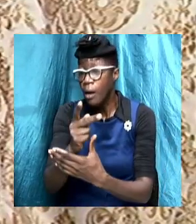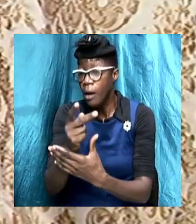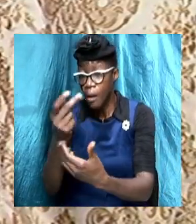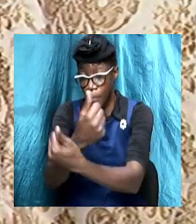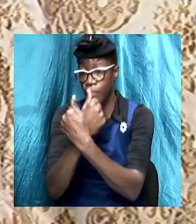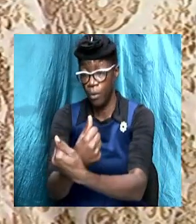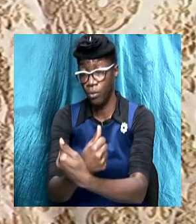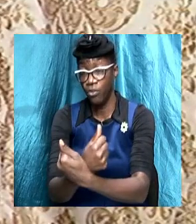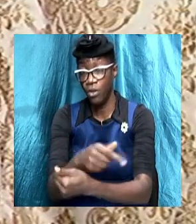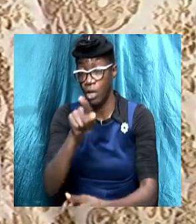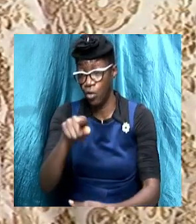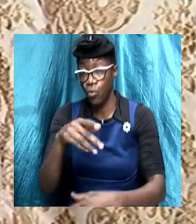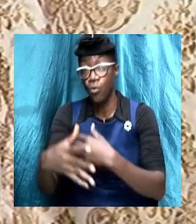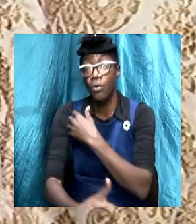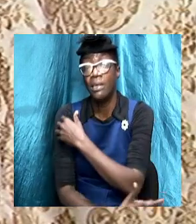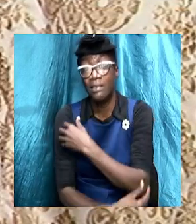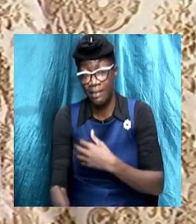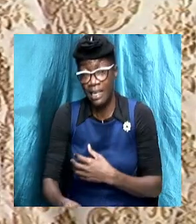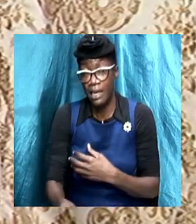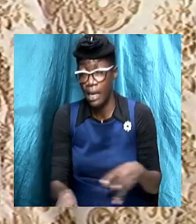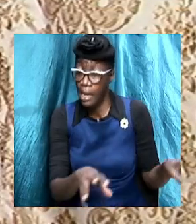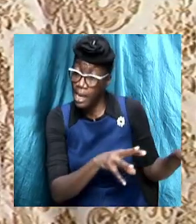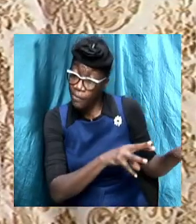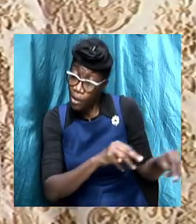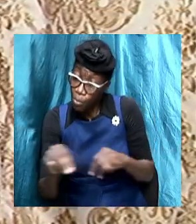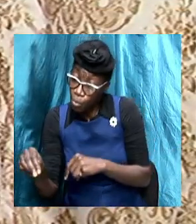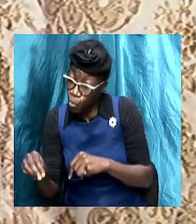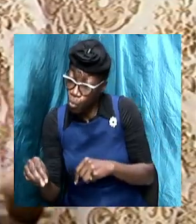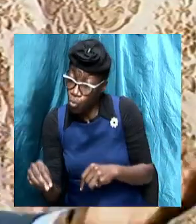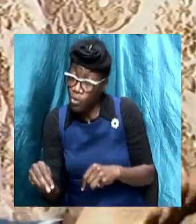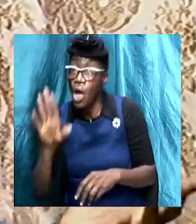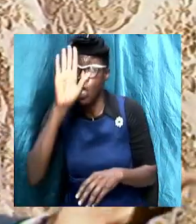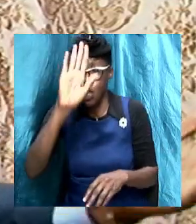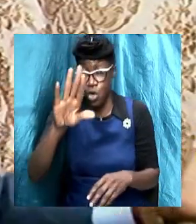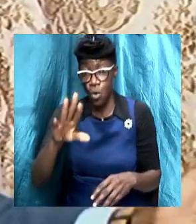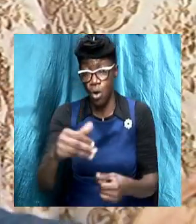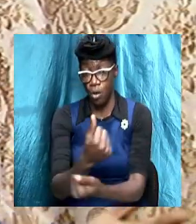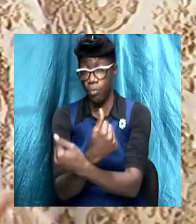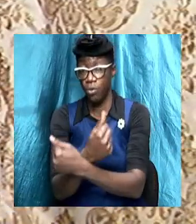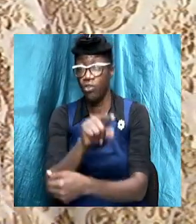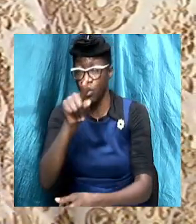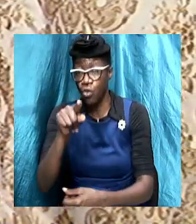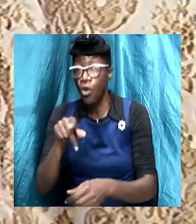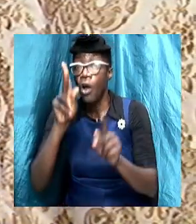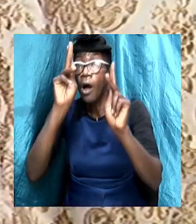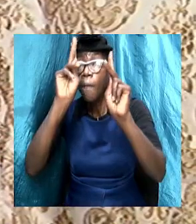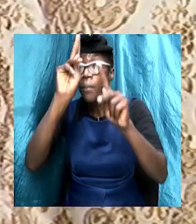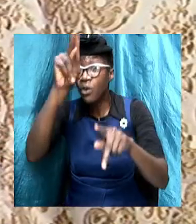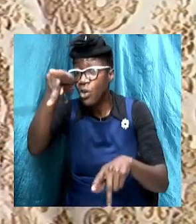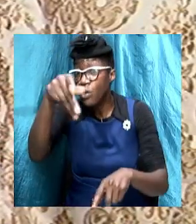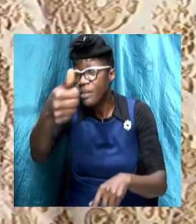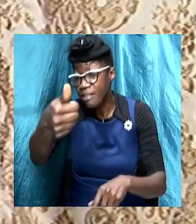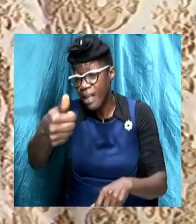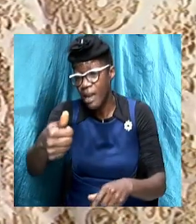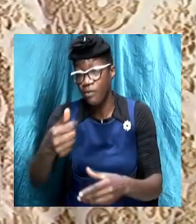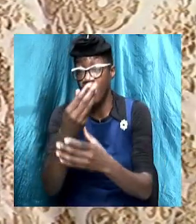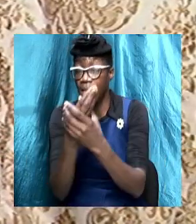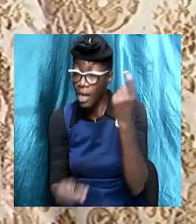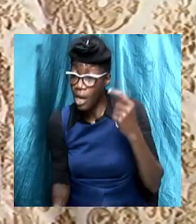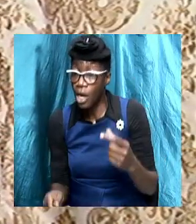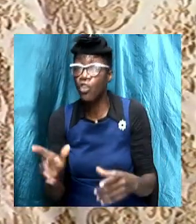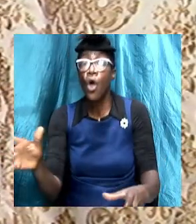stealing. Or if you remove most of your boundary, you're putting yourself at a loss. But maintain what God